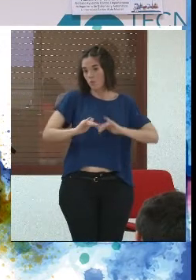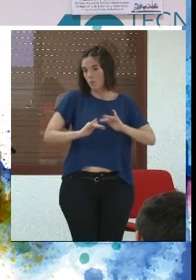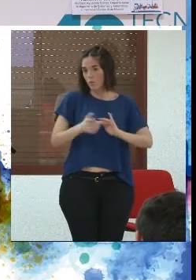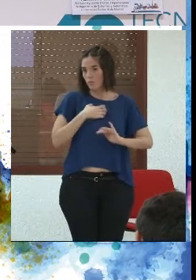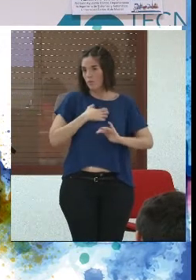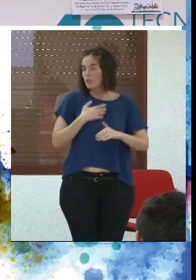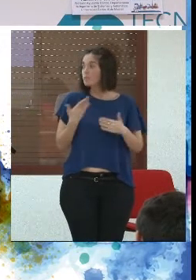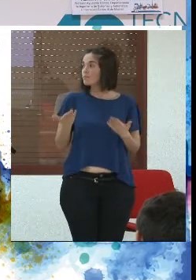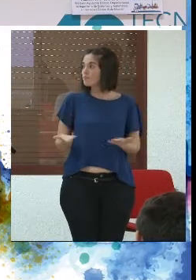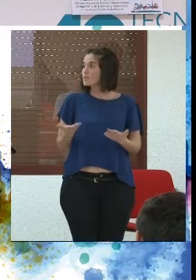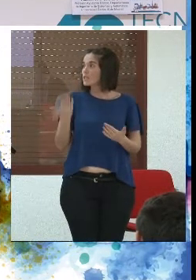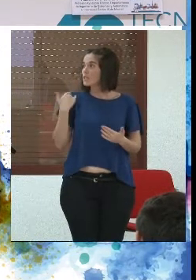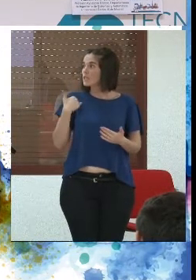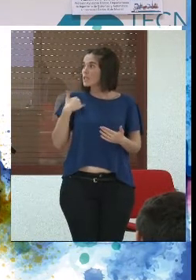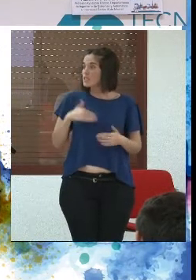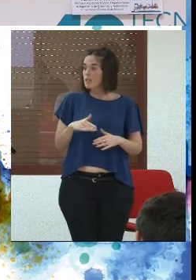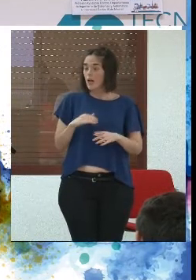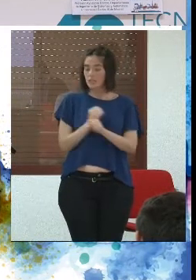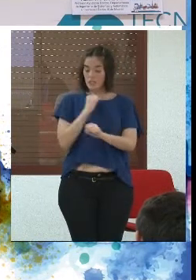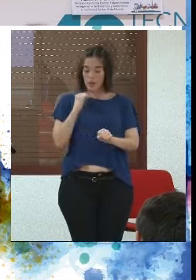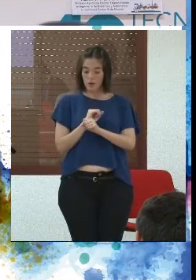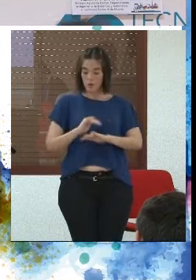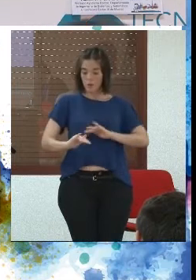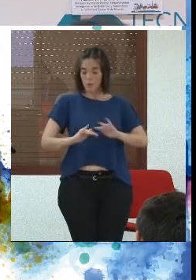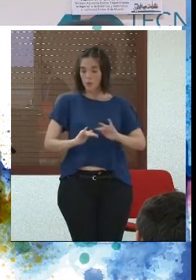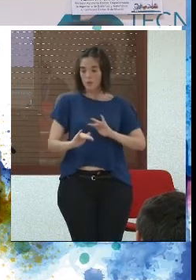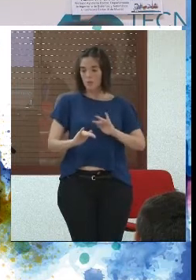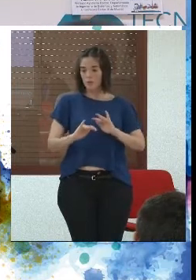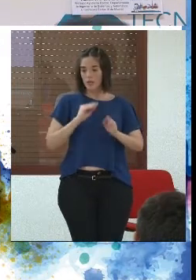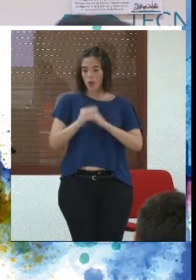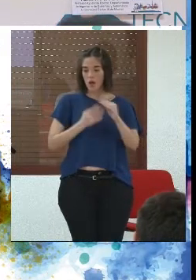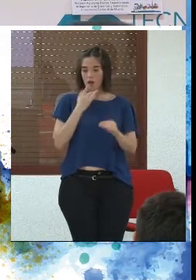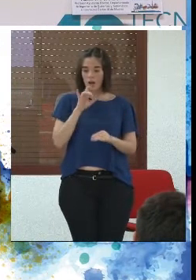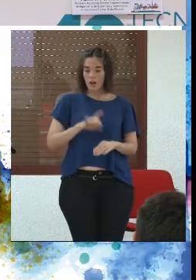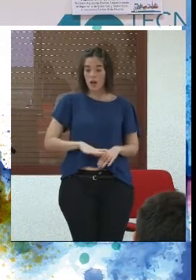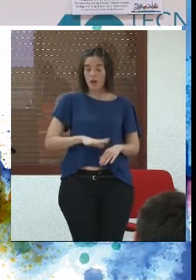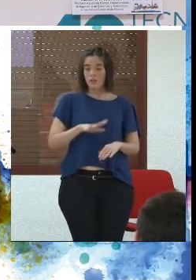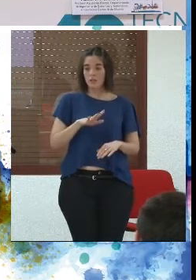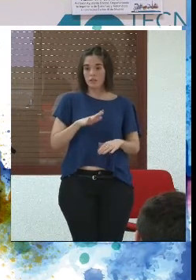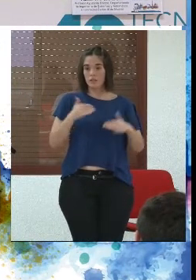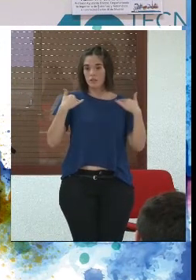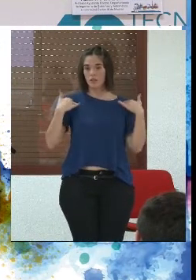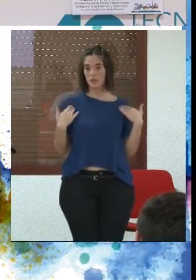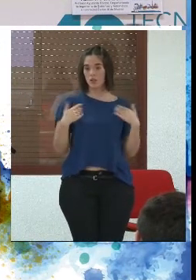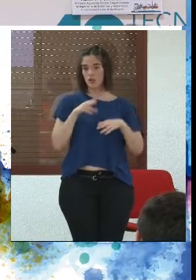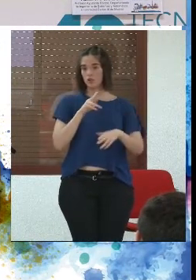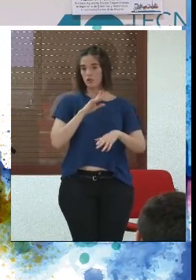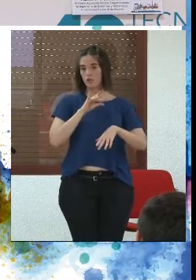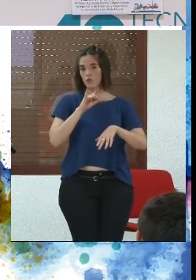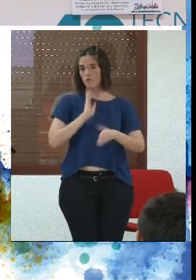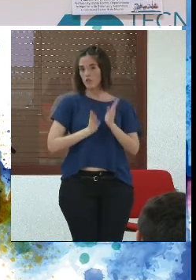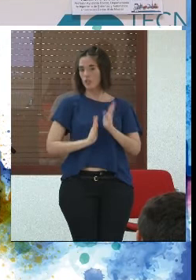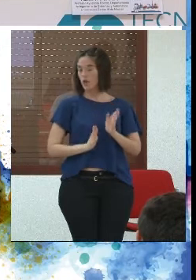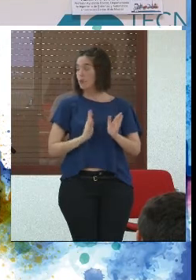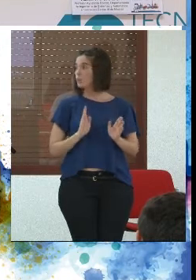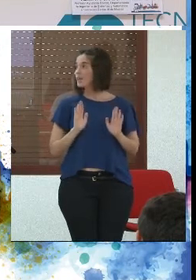totally passive when we did the test at the hospital. And the work, the movement of the